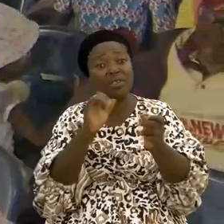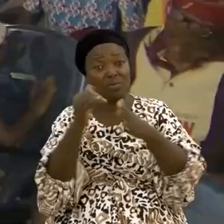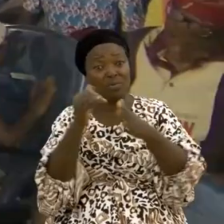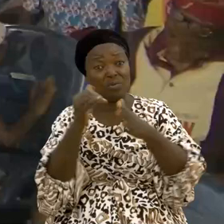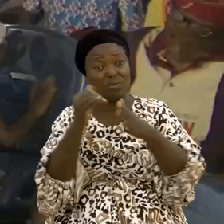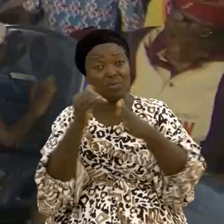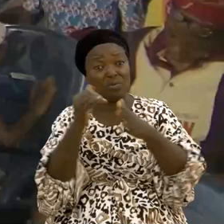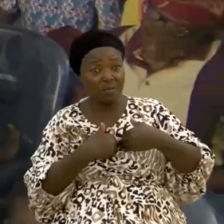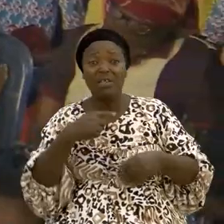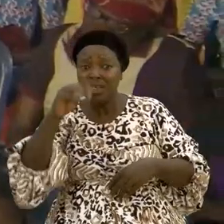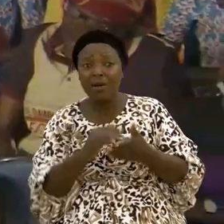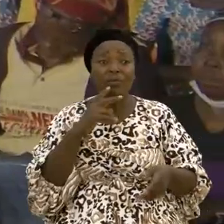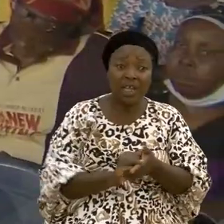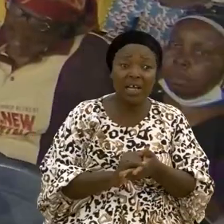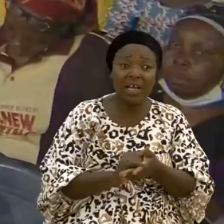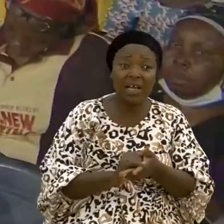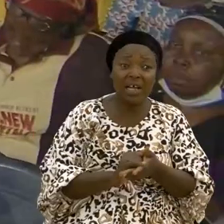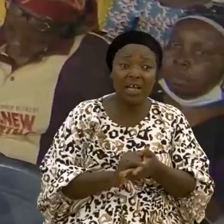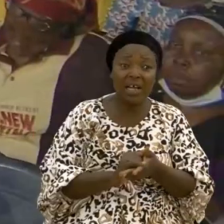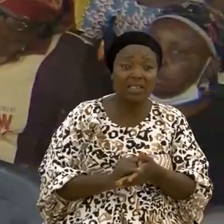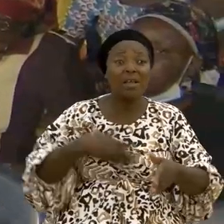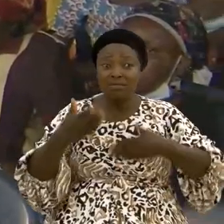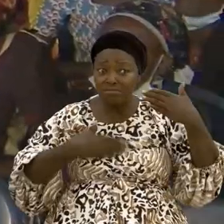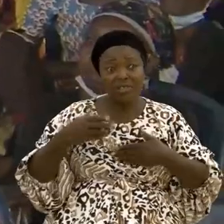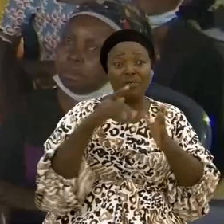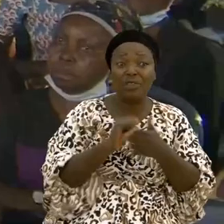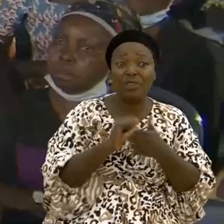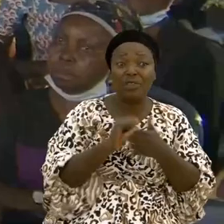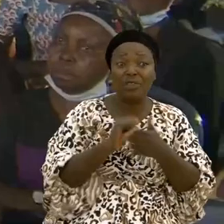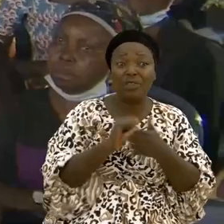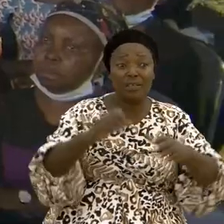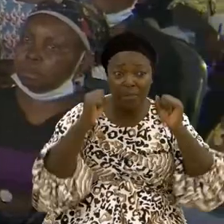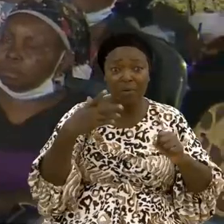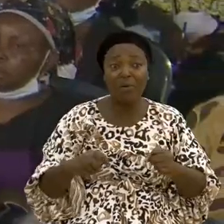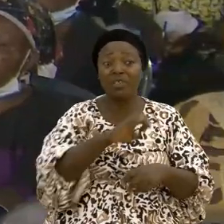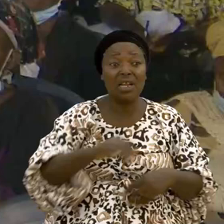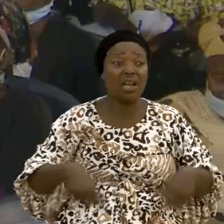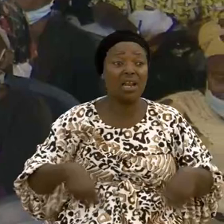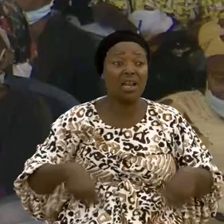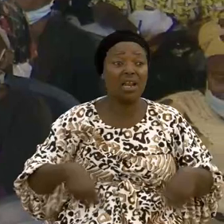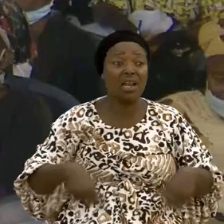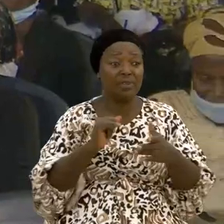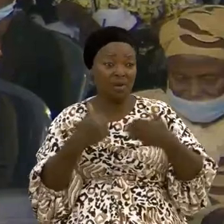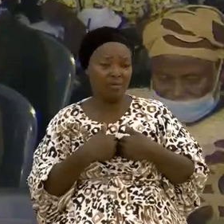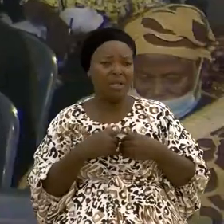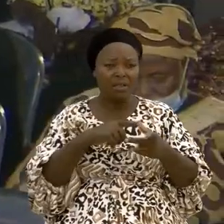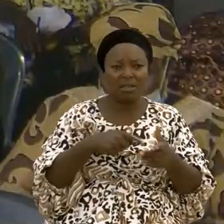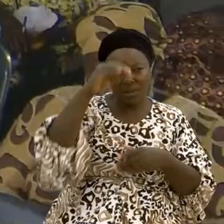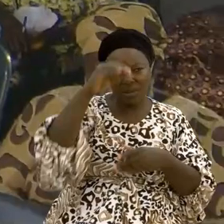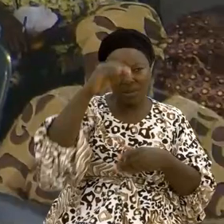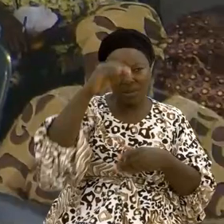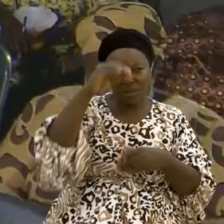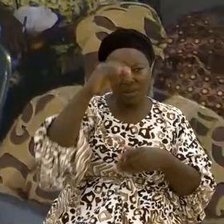the power of eternal life that you have. Then Philip went down to the city of Samaria and